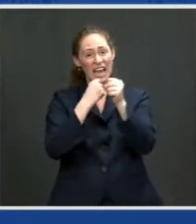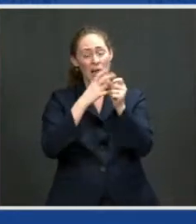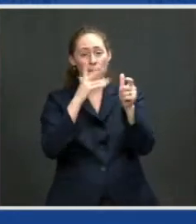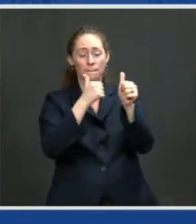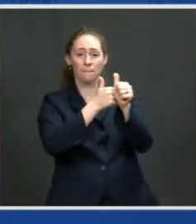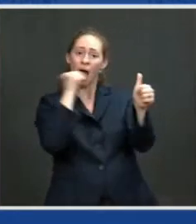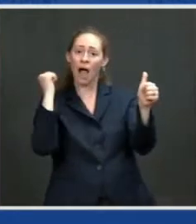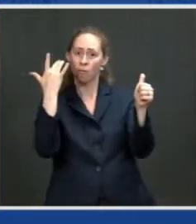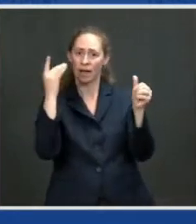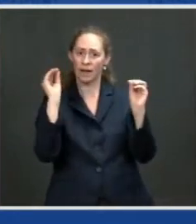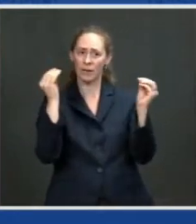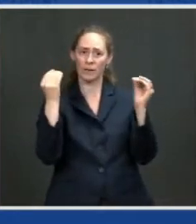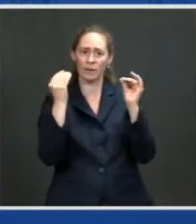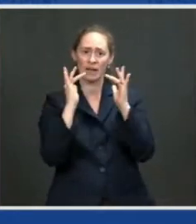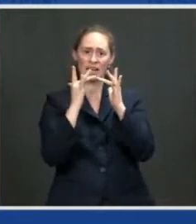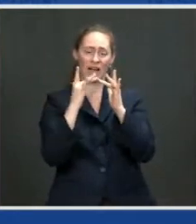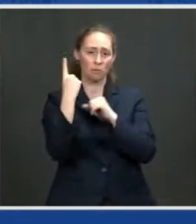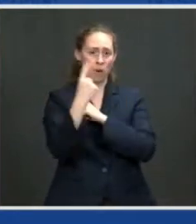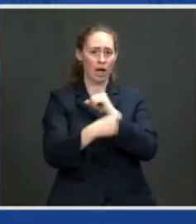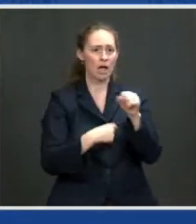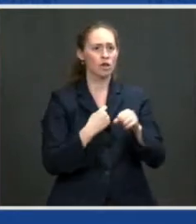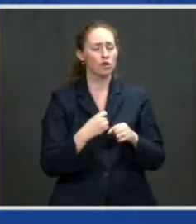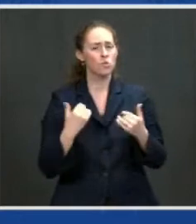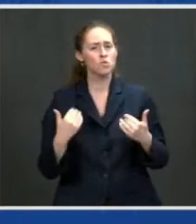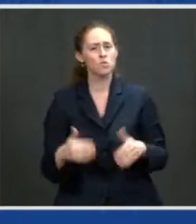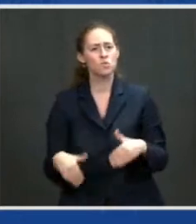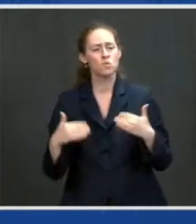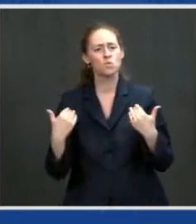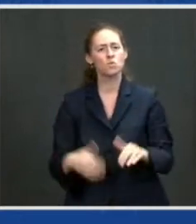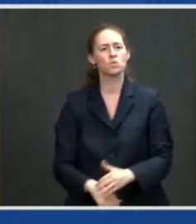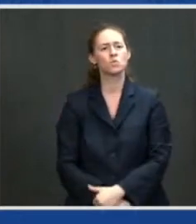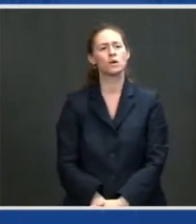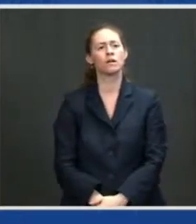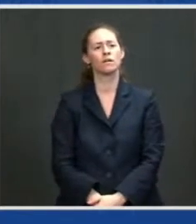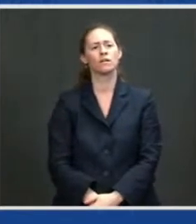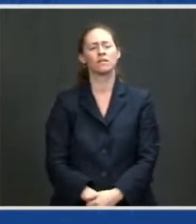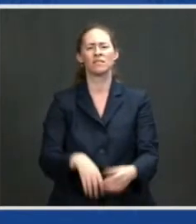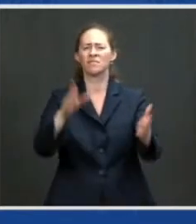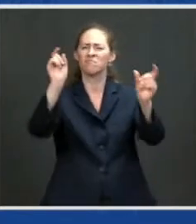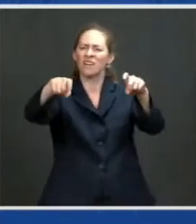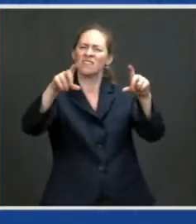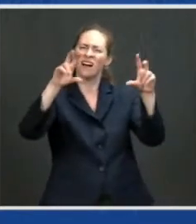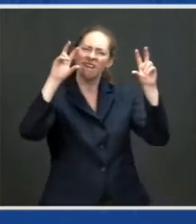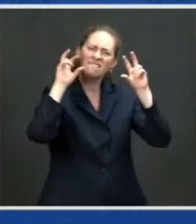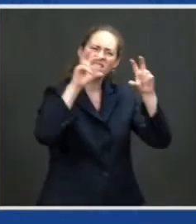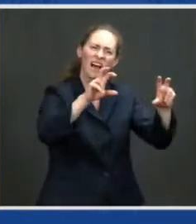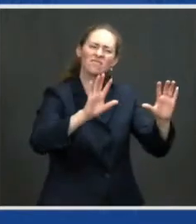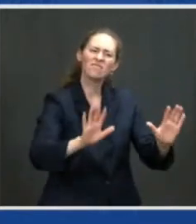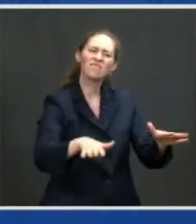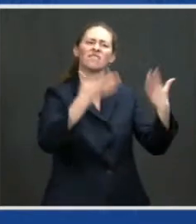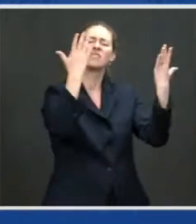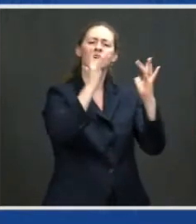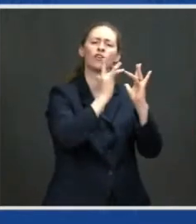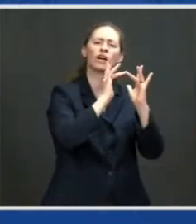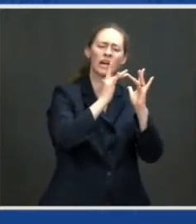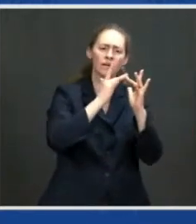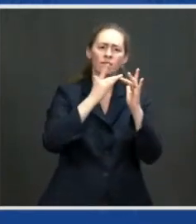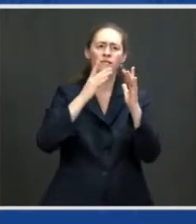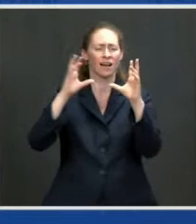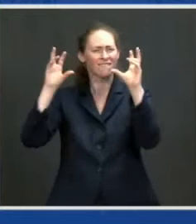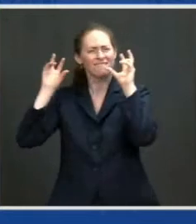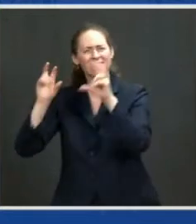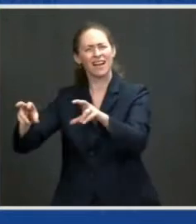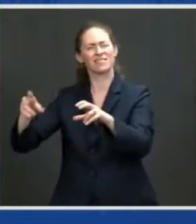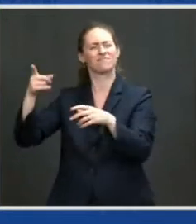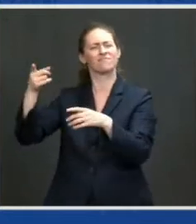Look, investment in high-growth industries like clean energy and electric vehicles. It's not just we want to deal with the